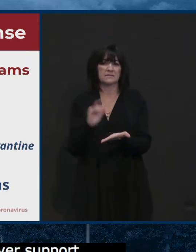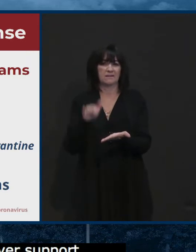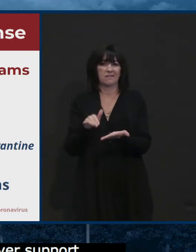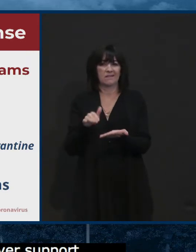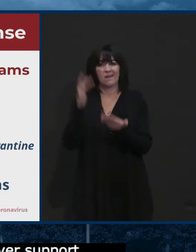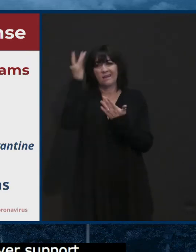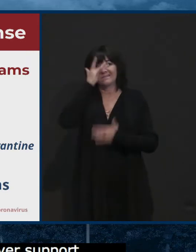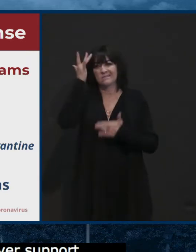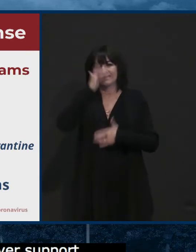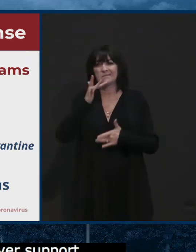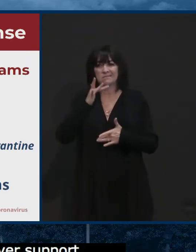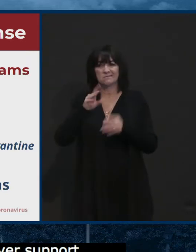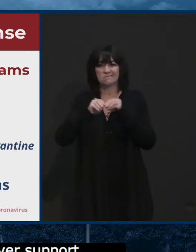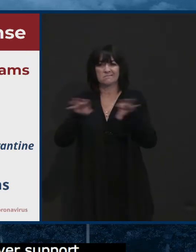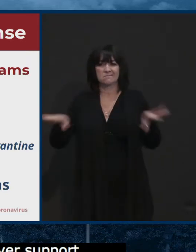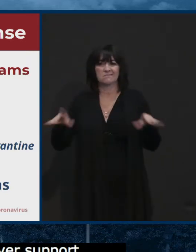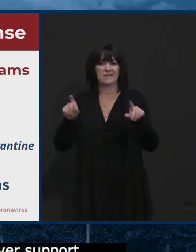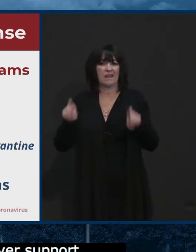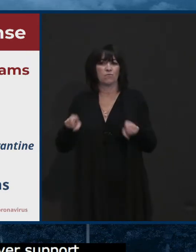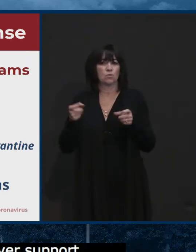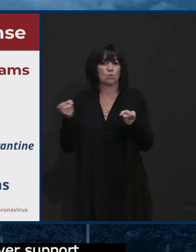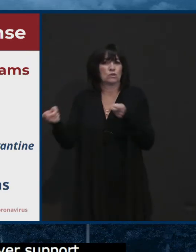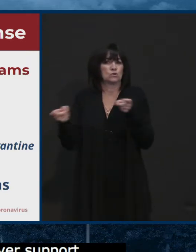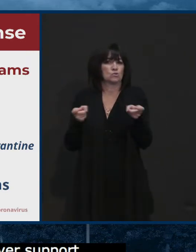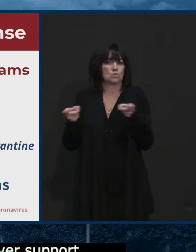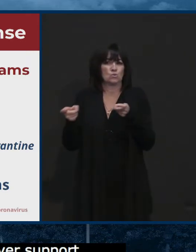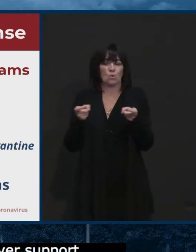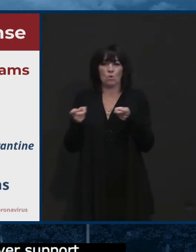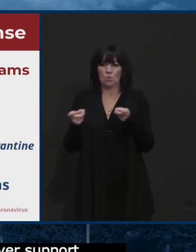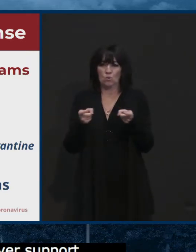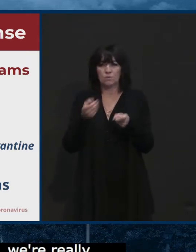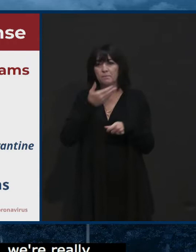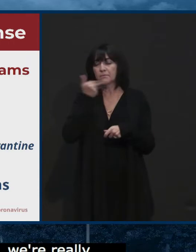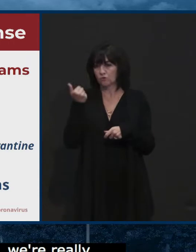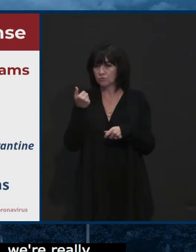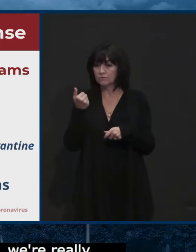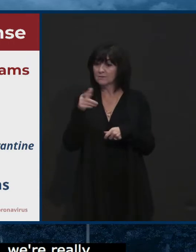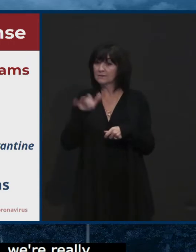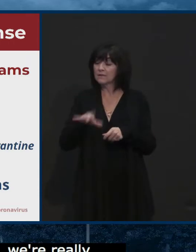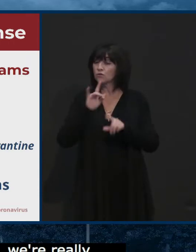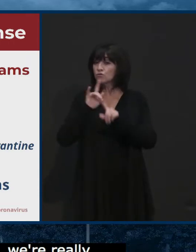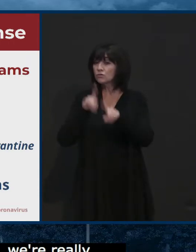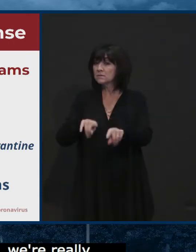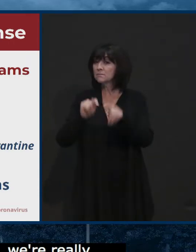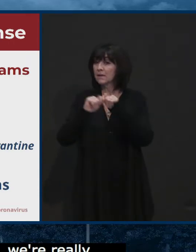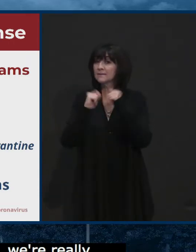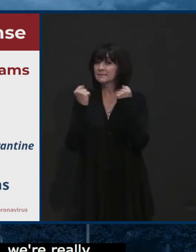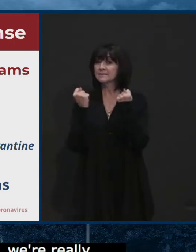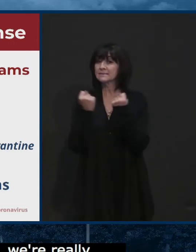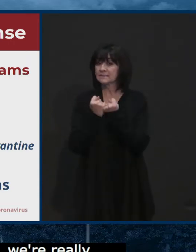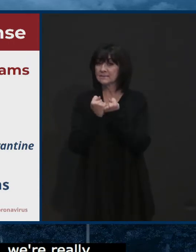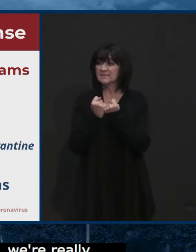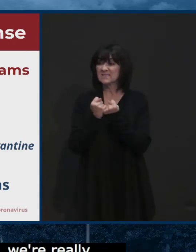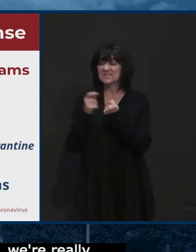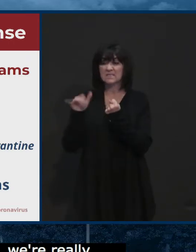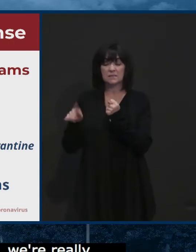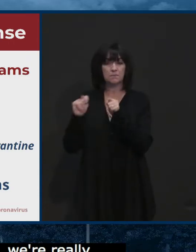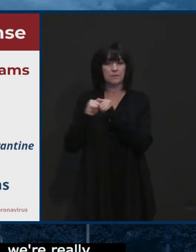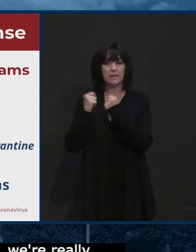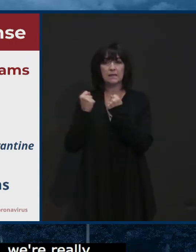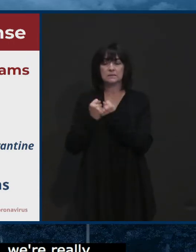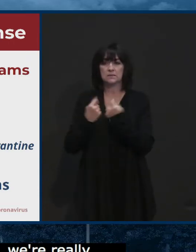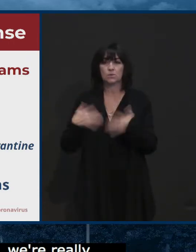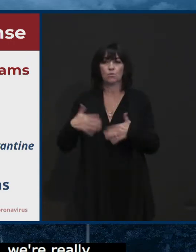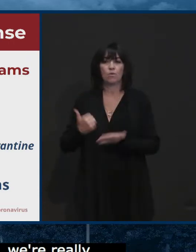really excited that when the incident response teams get up, this is a great team to help train